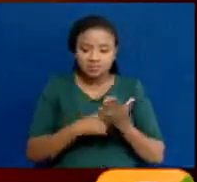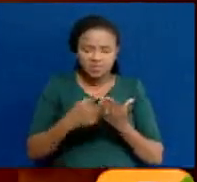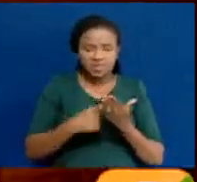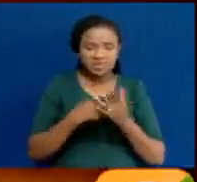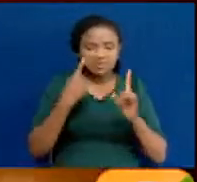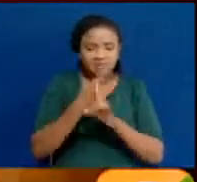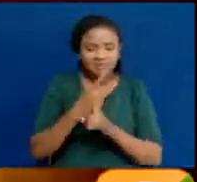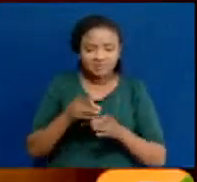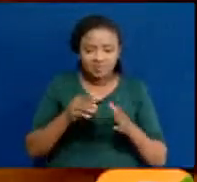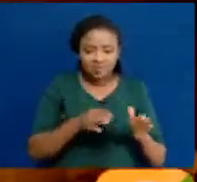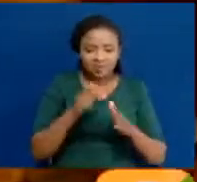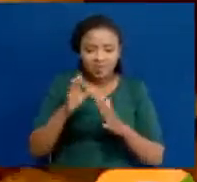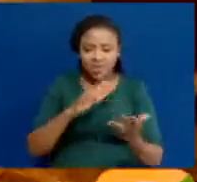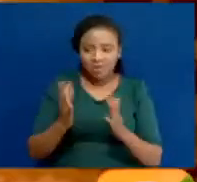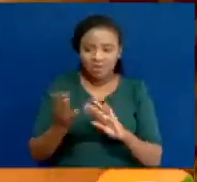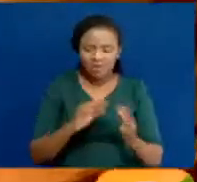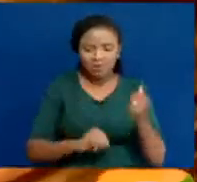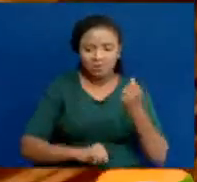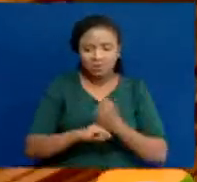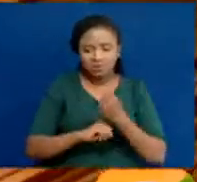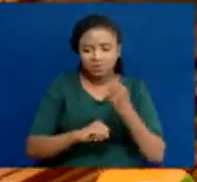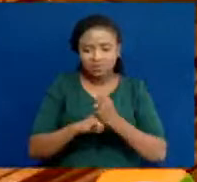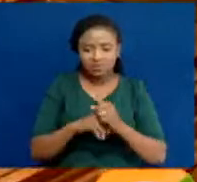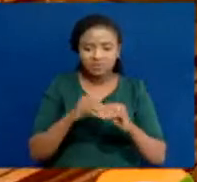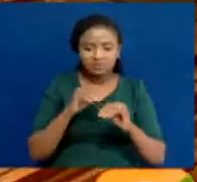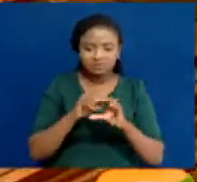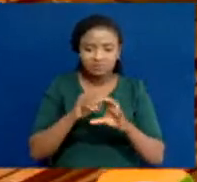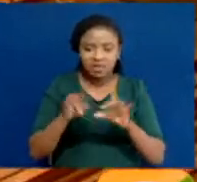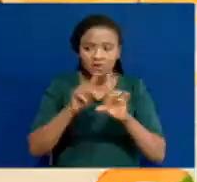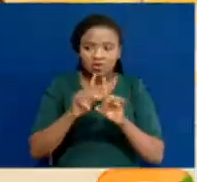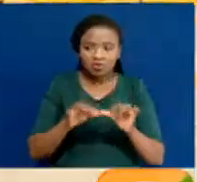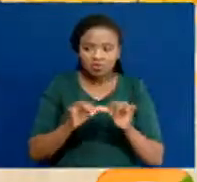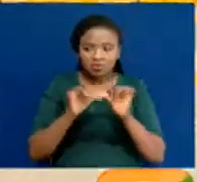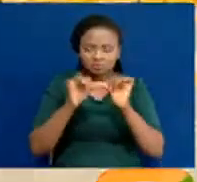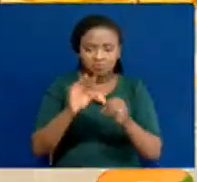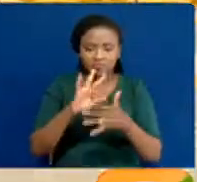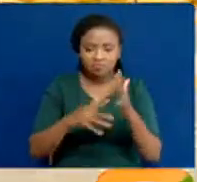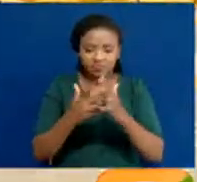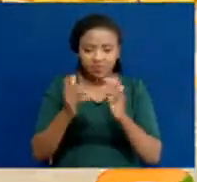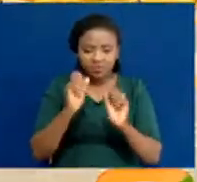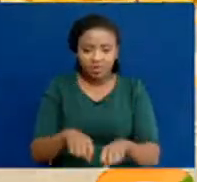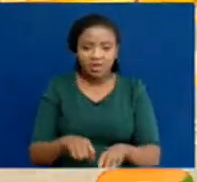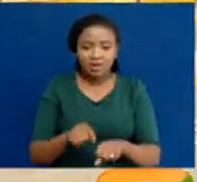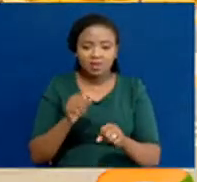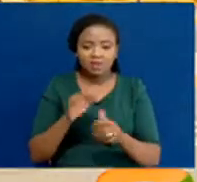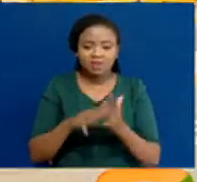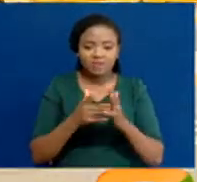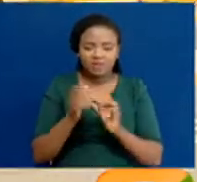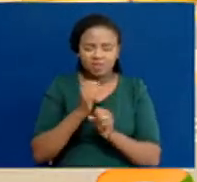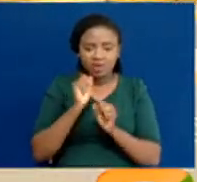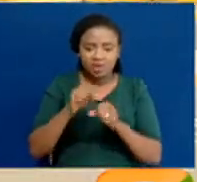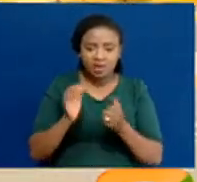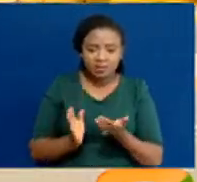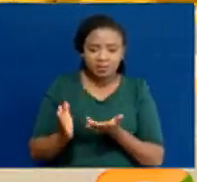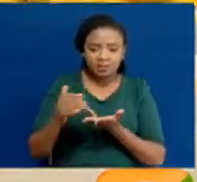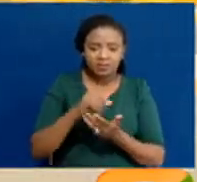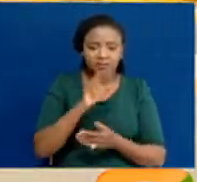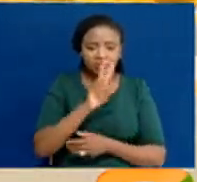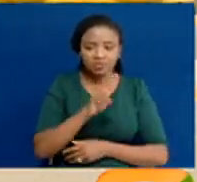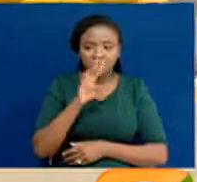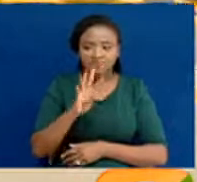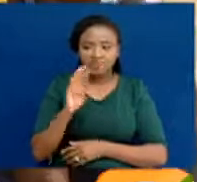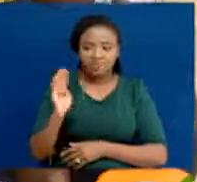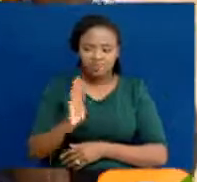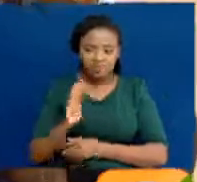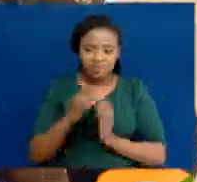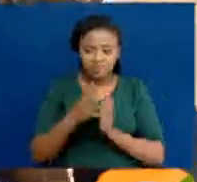energy investment, as well as a sustainable financial framework to raise $24 billion to set up infrastructure